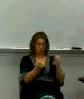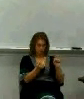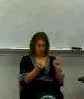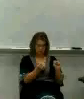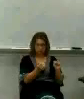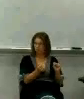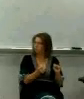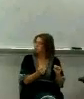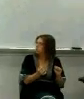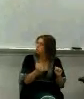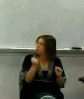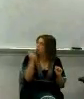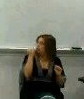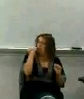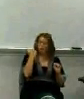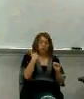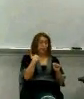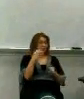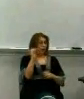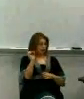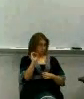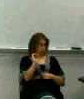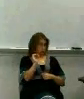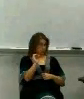boxes. And if we have oxygen